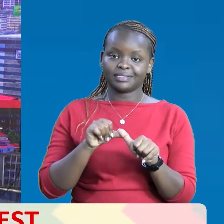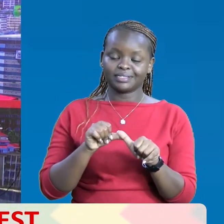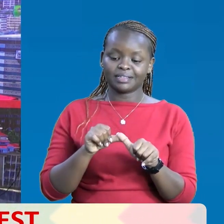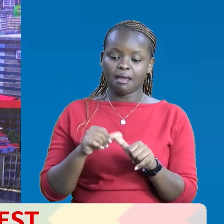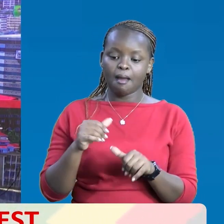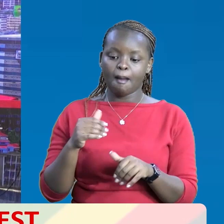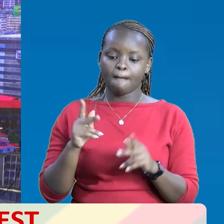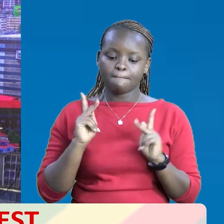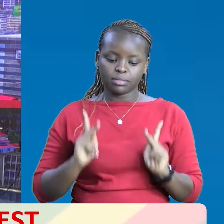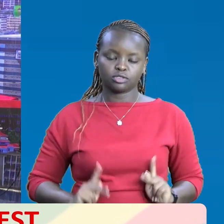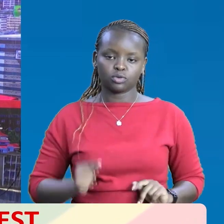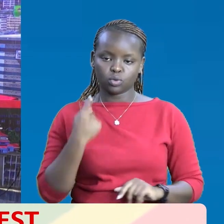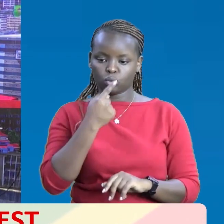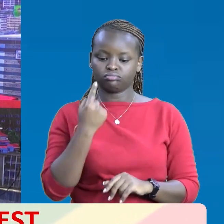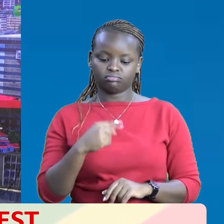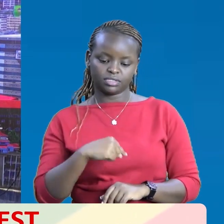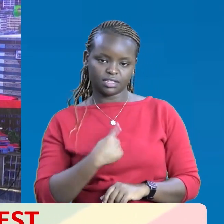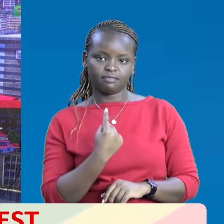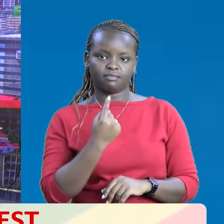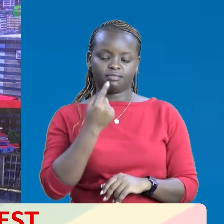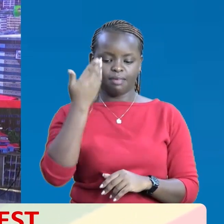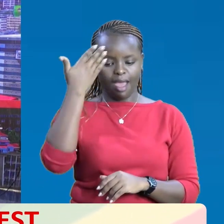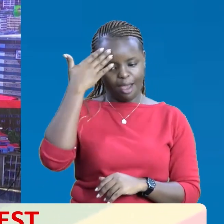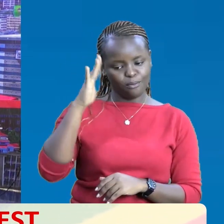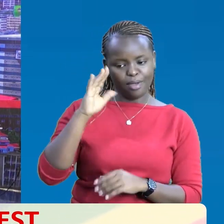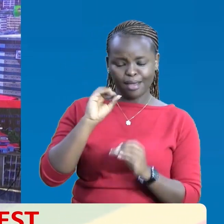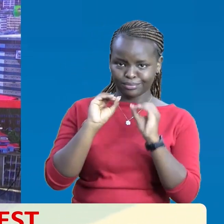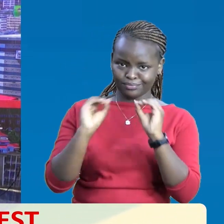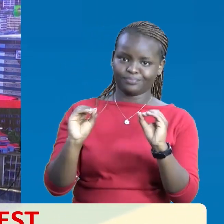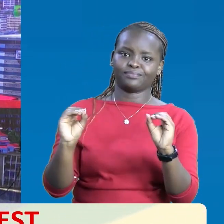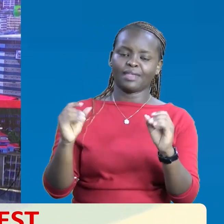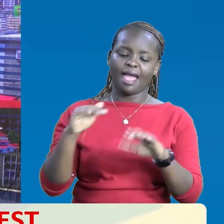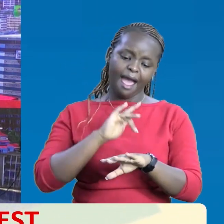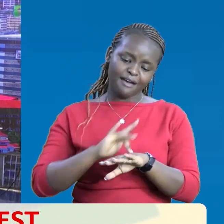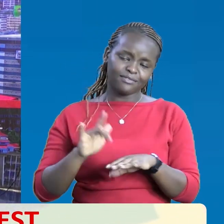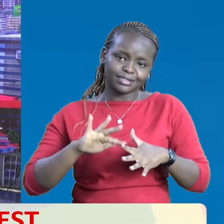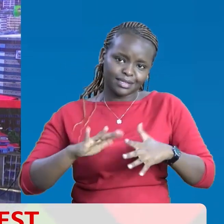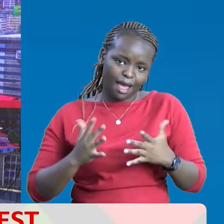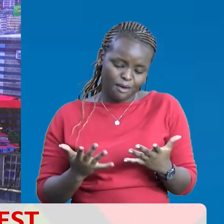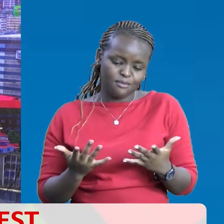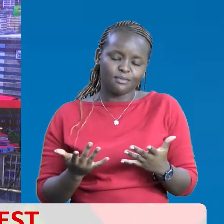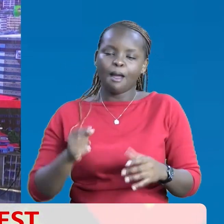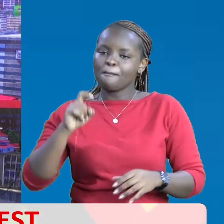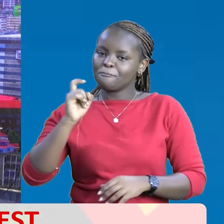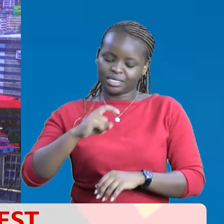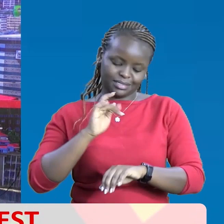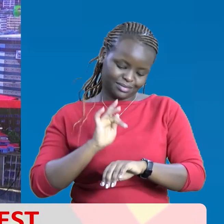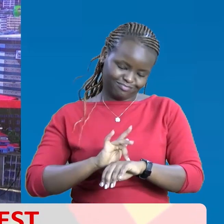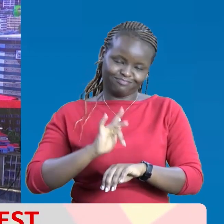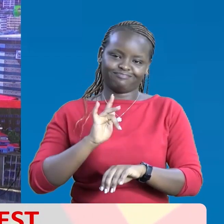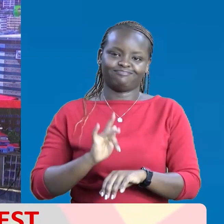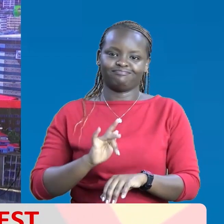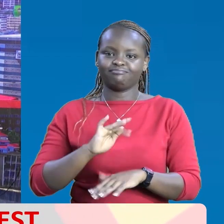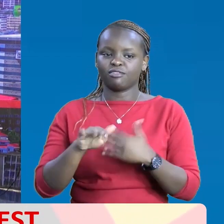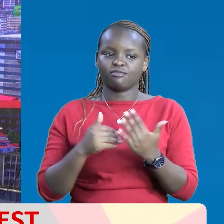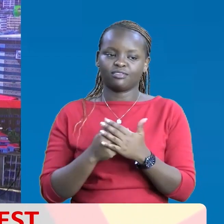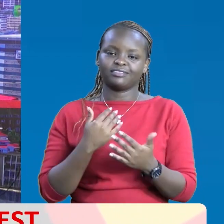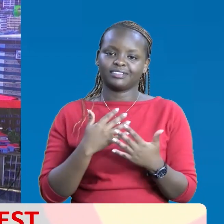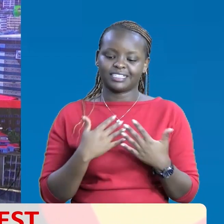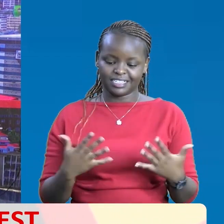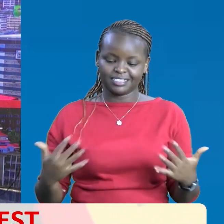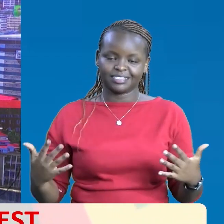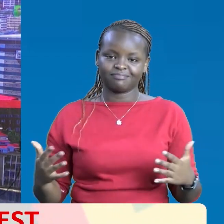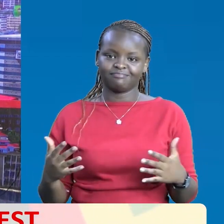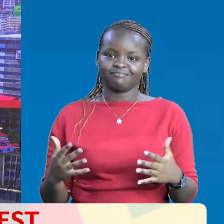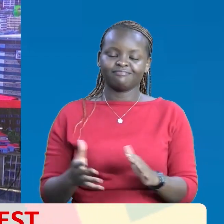mwenye hako self-aware inamuaffect aje. Ndio sasa. Lazima hizo vitu zote touch on. Because wanasemanga you attract what you are. Let